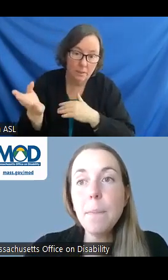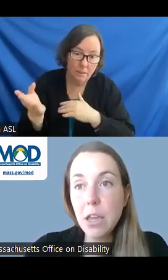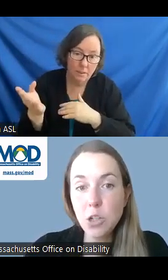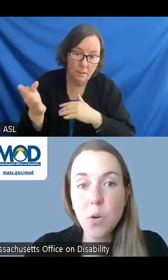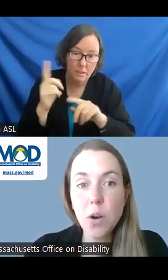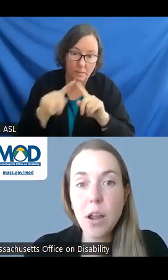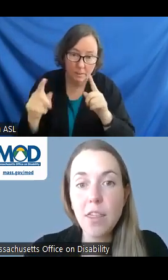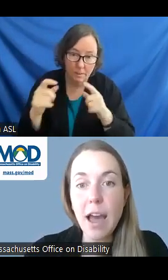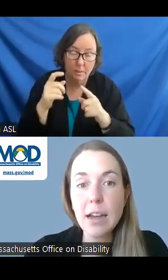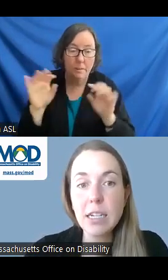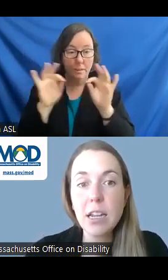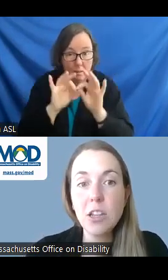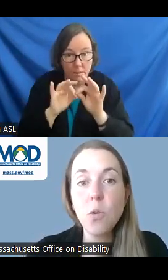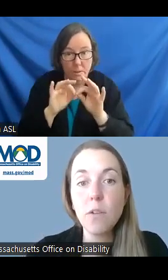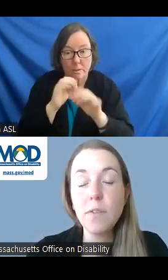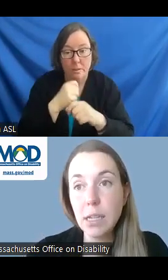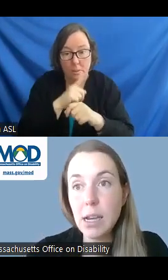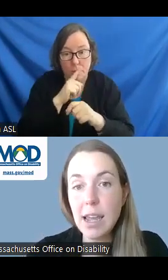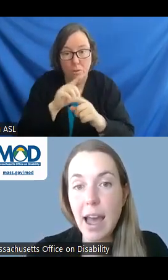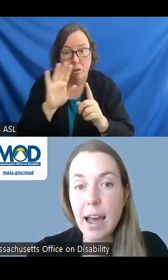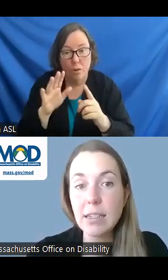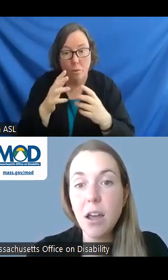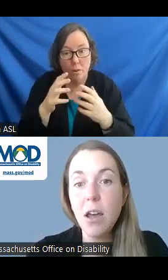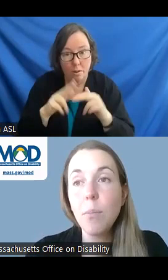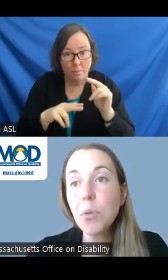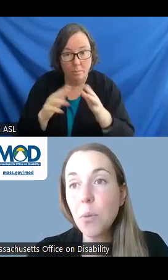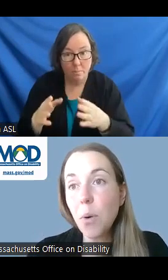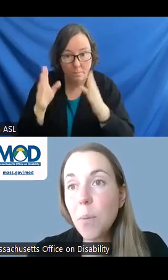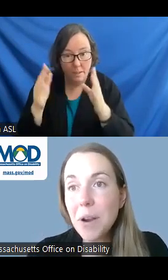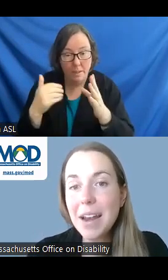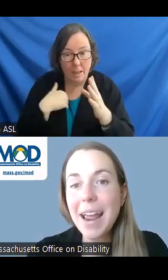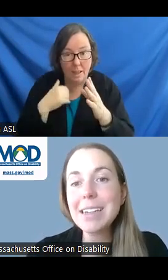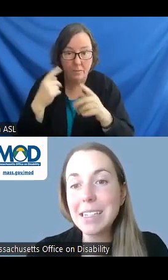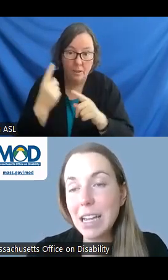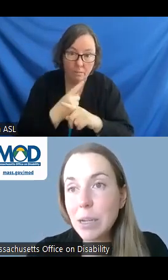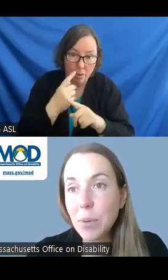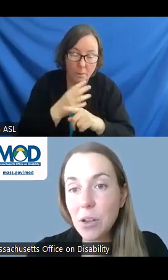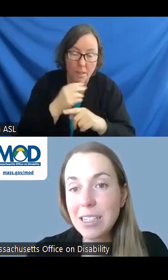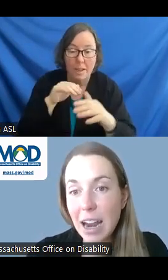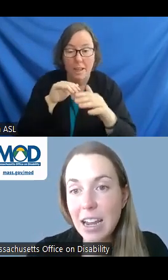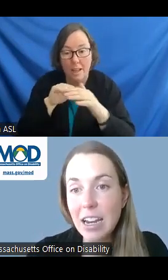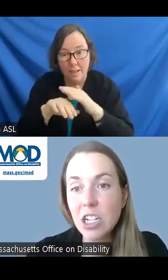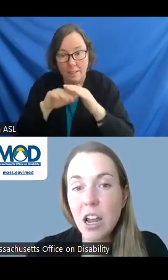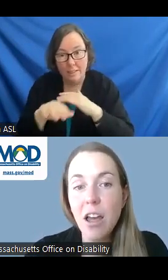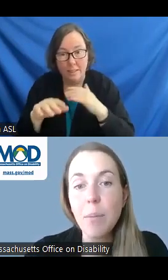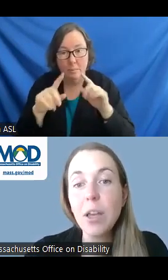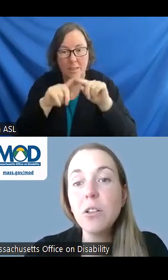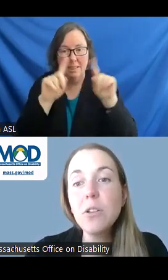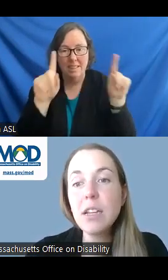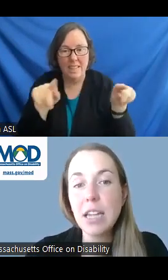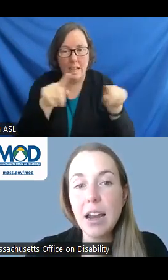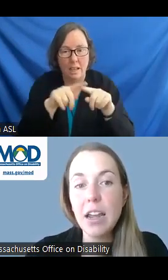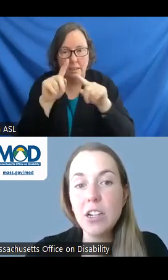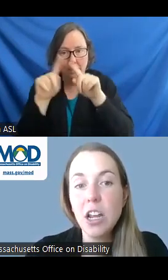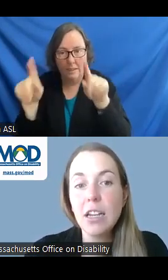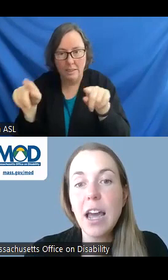but make sure that your facility has both appropriate and accessible signage,